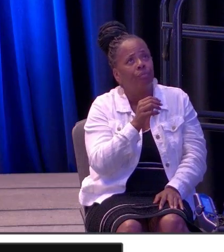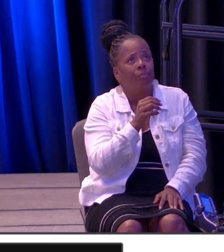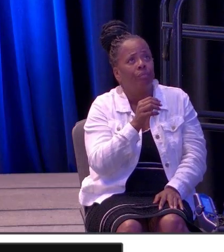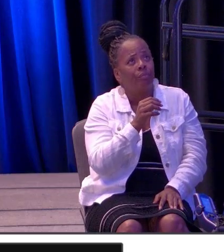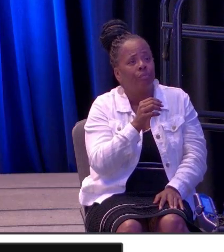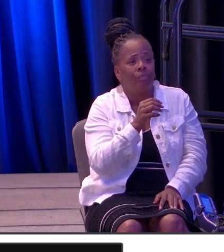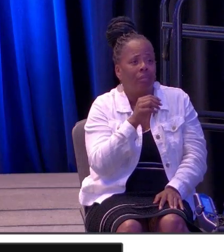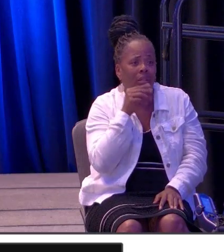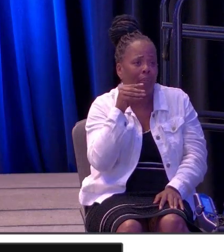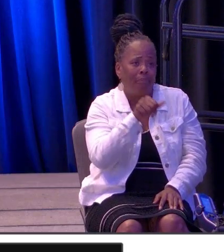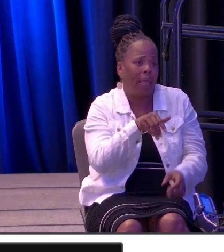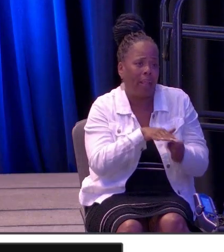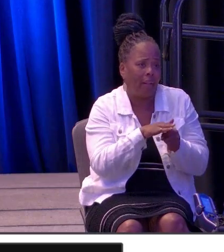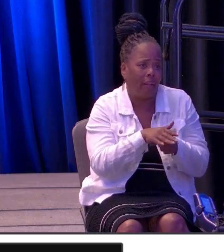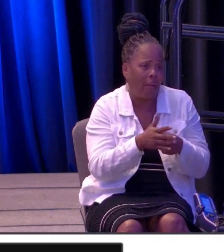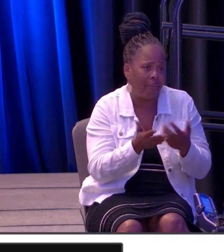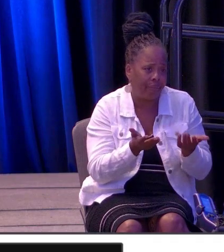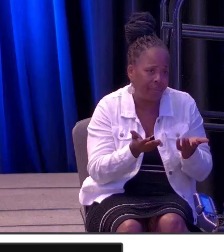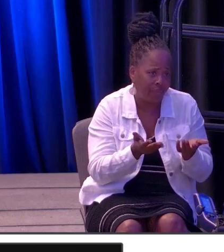way underpaid.